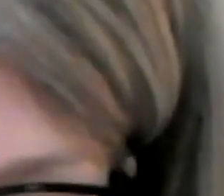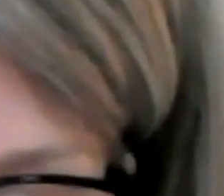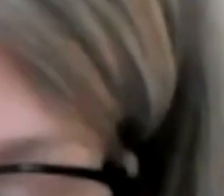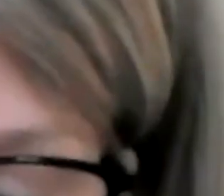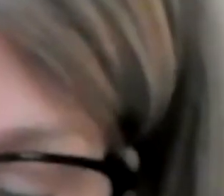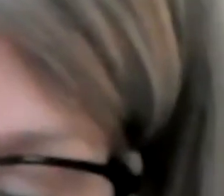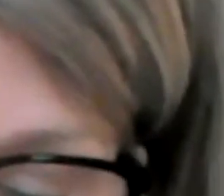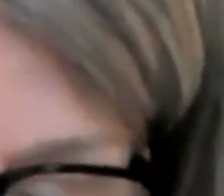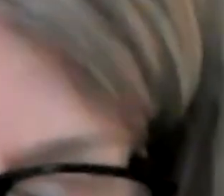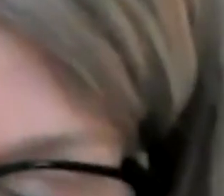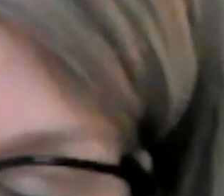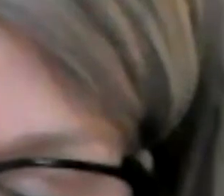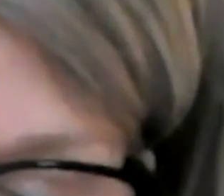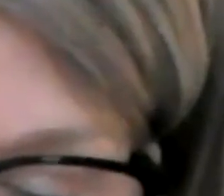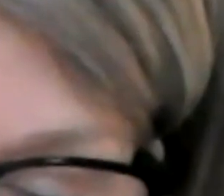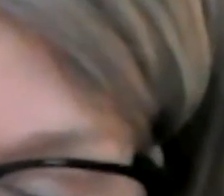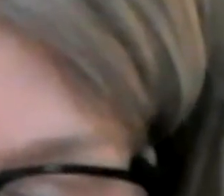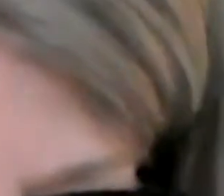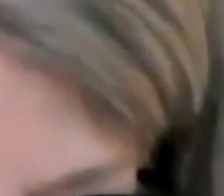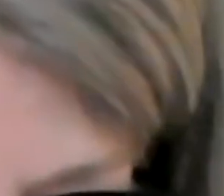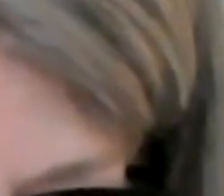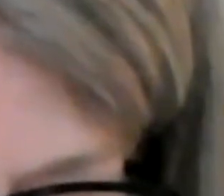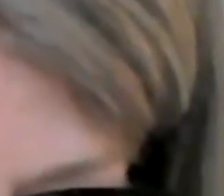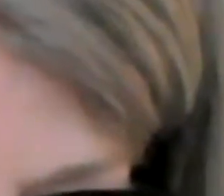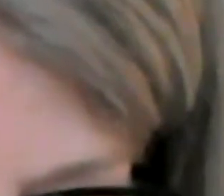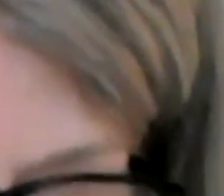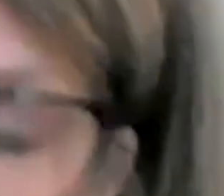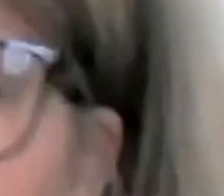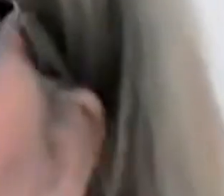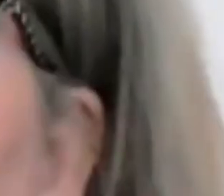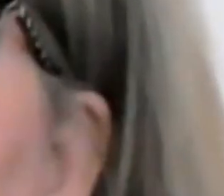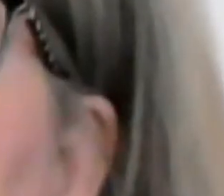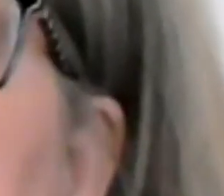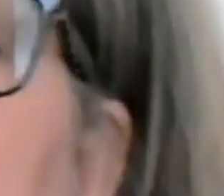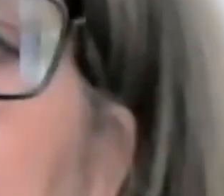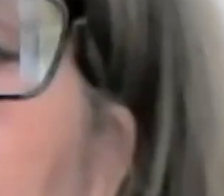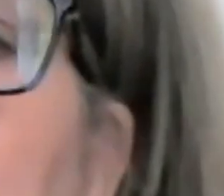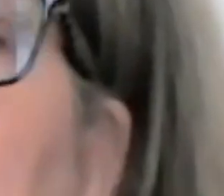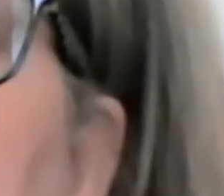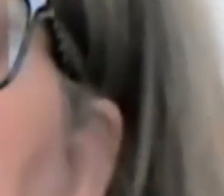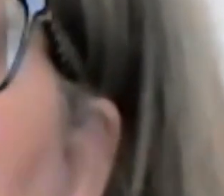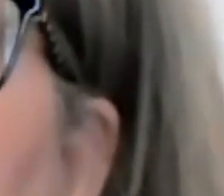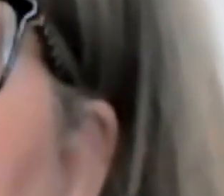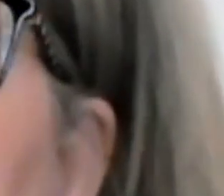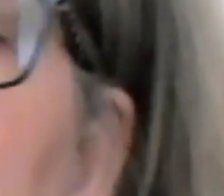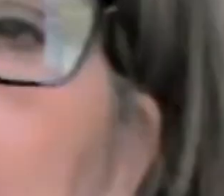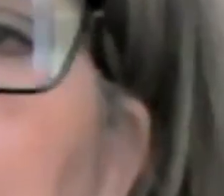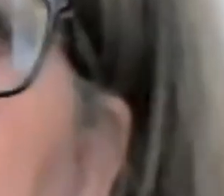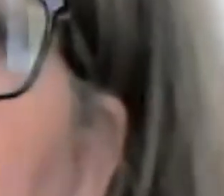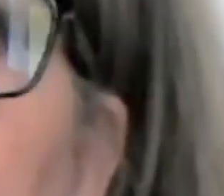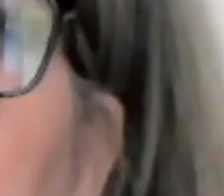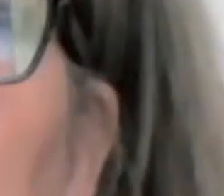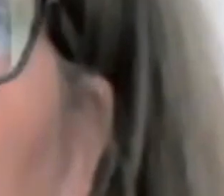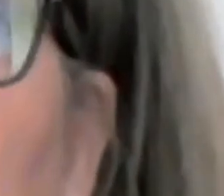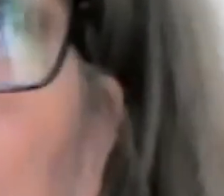I wanted to add, because this issue of welcoming came up, is that there is a huge amount of power in welcoming when